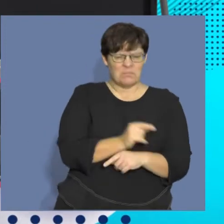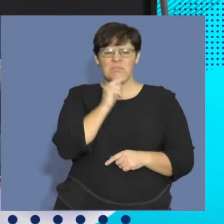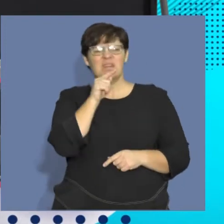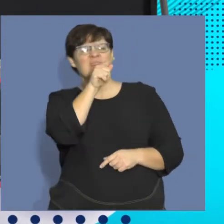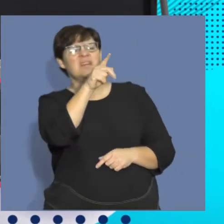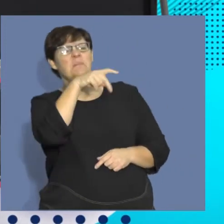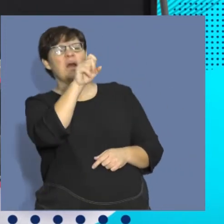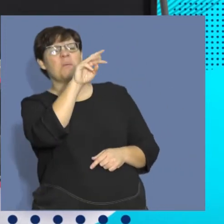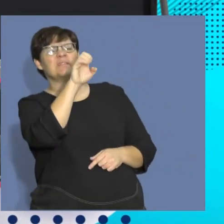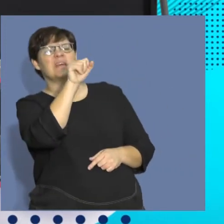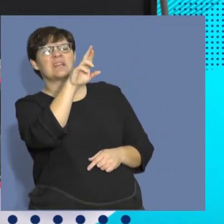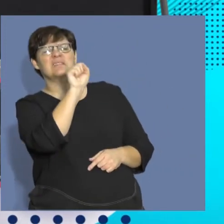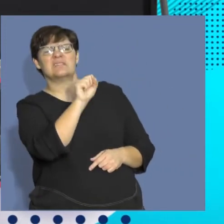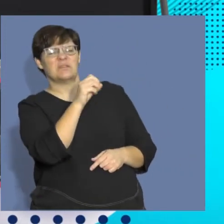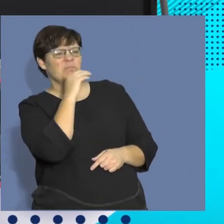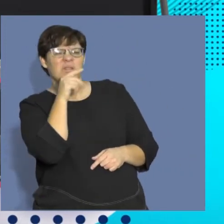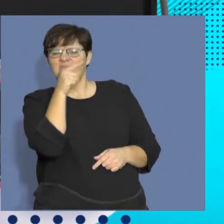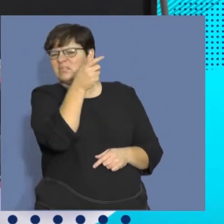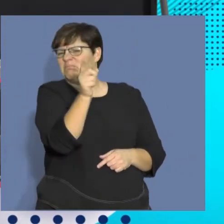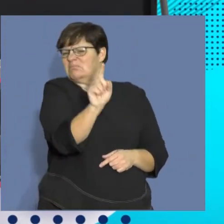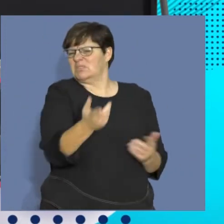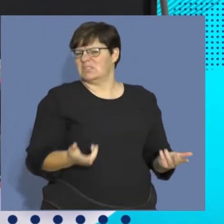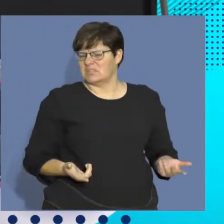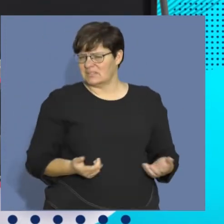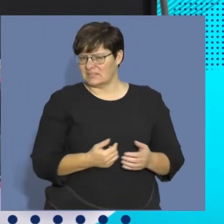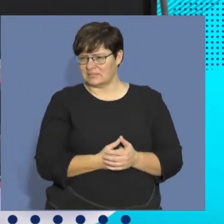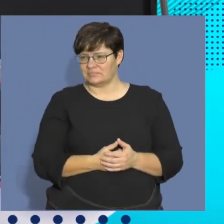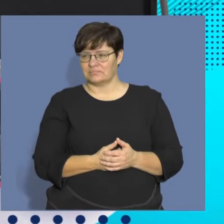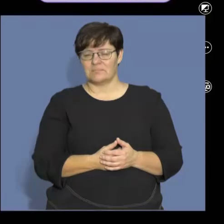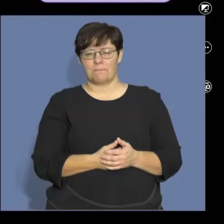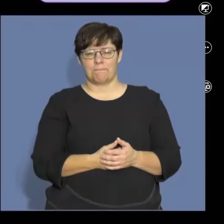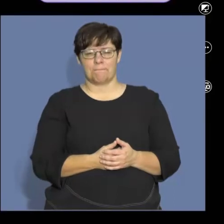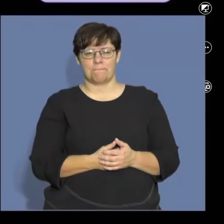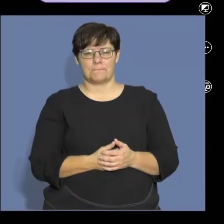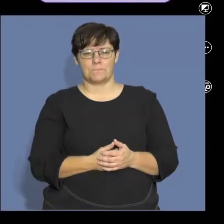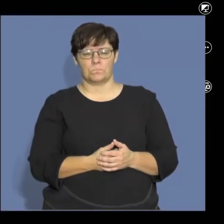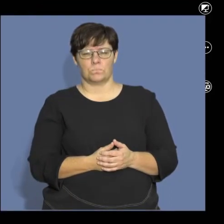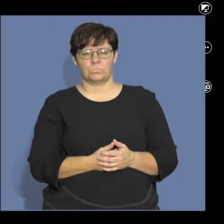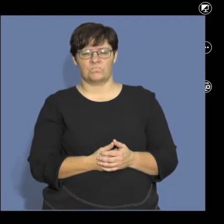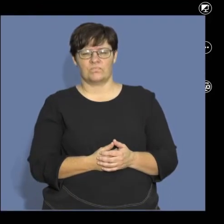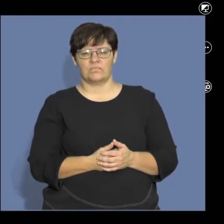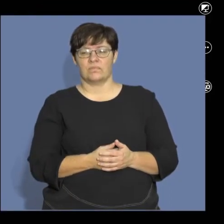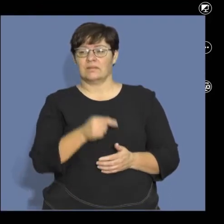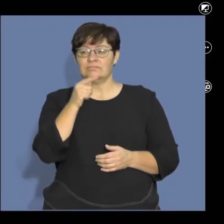we mean by a parameter? Let's have a look.